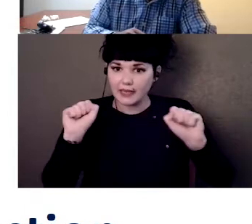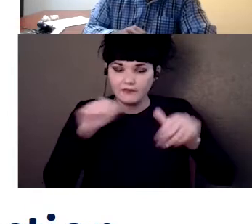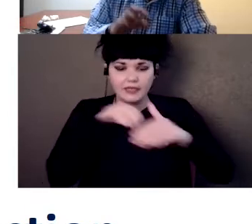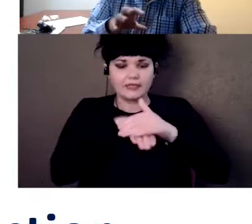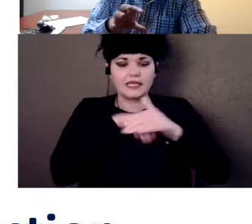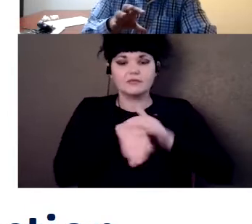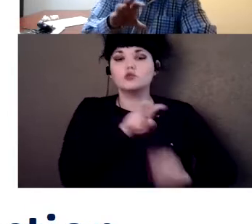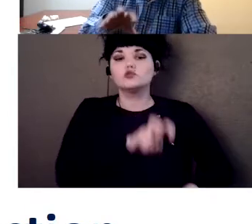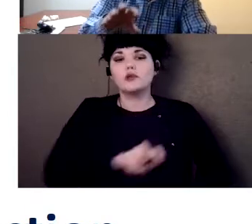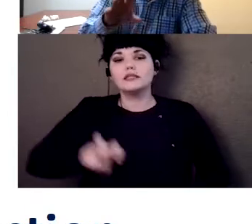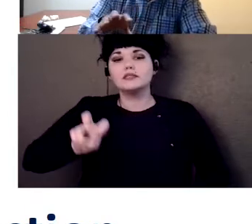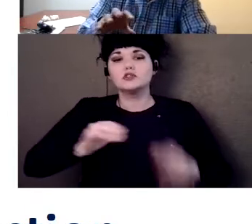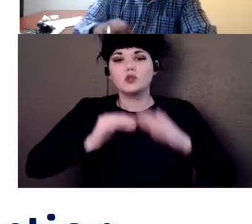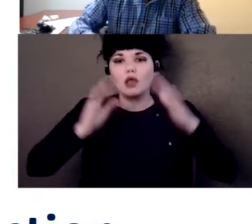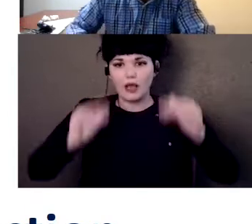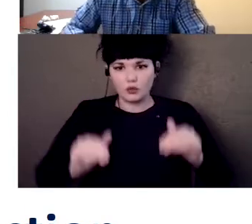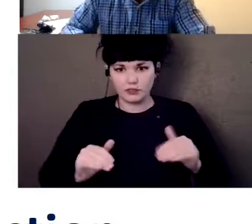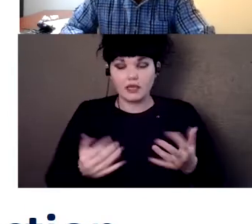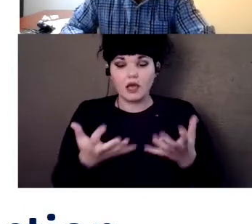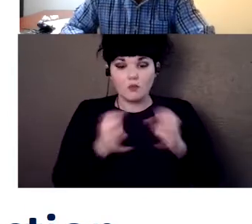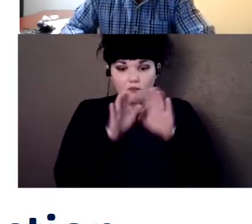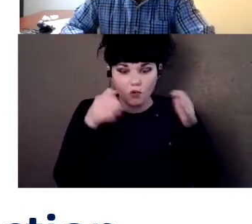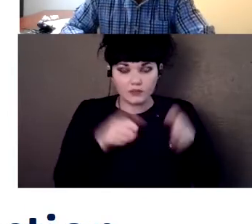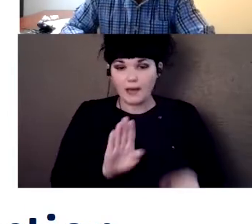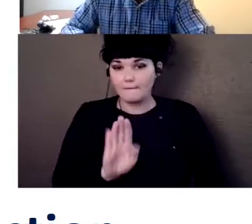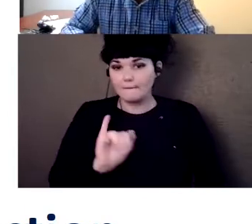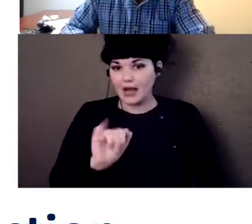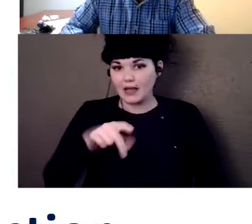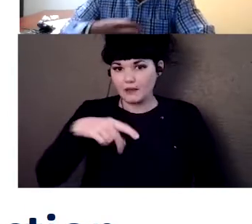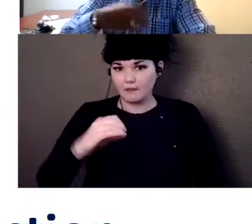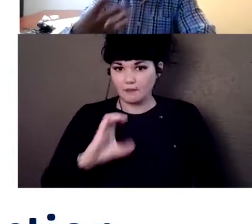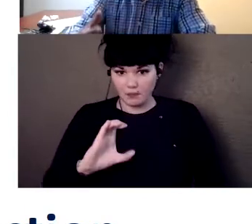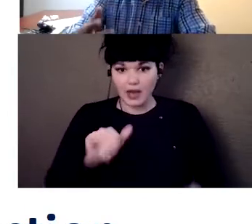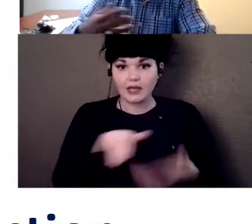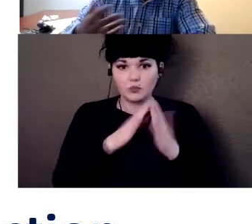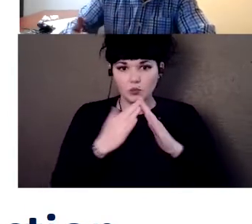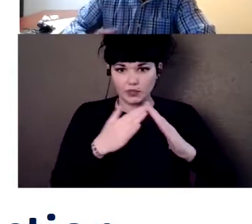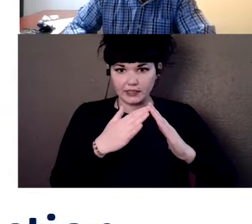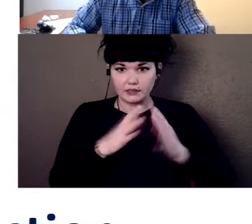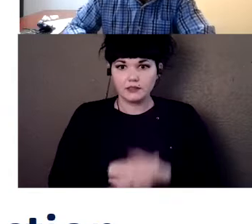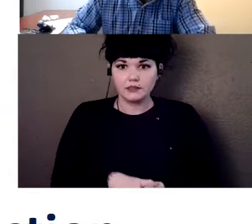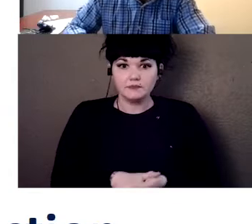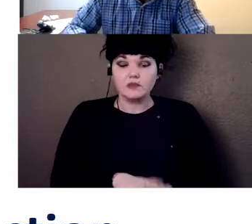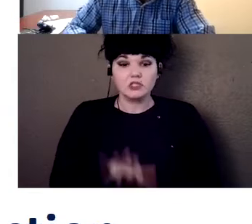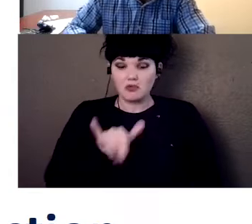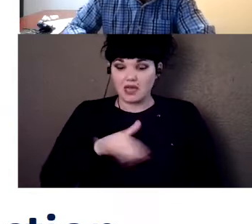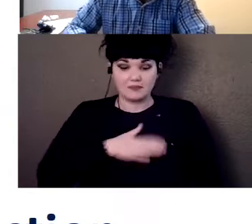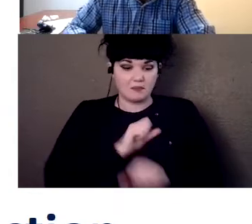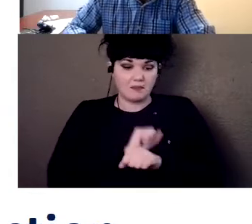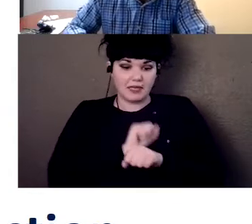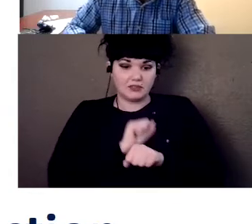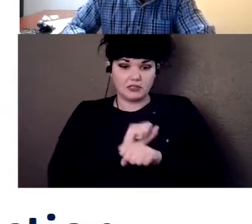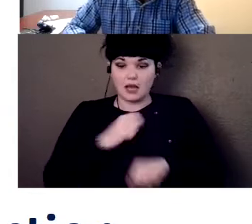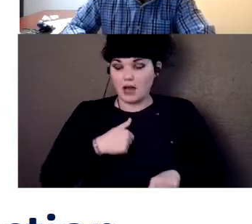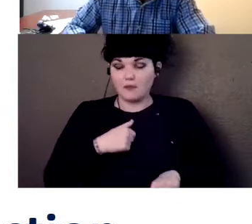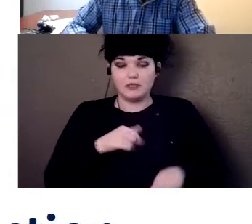and to focus on BIPOC communities. So that's what I've been doing with the